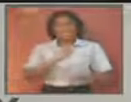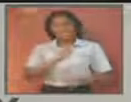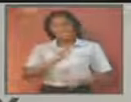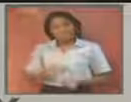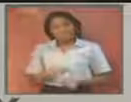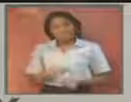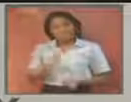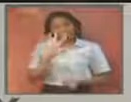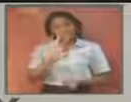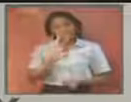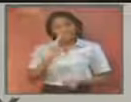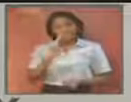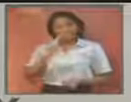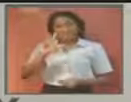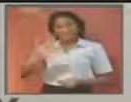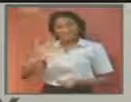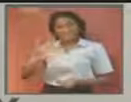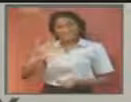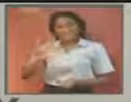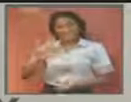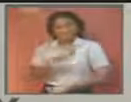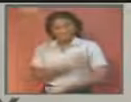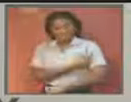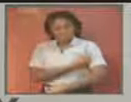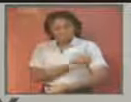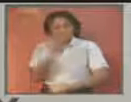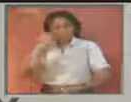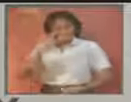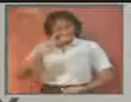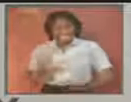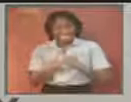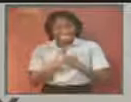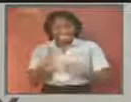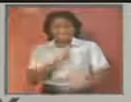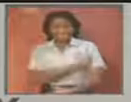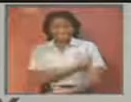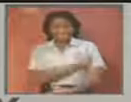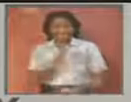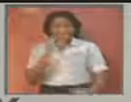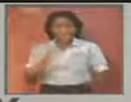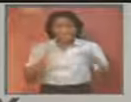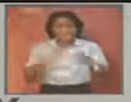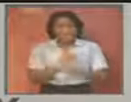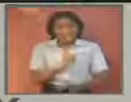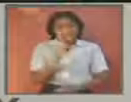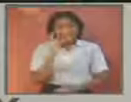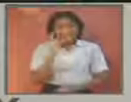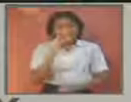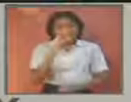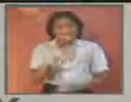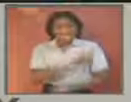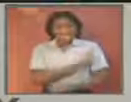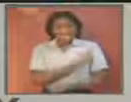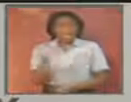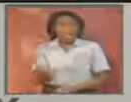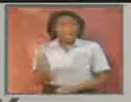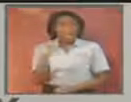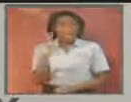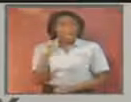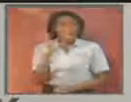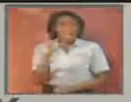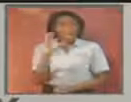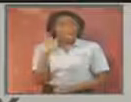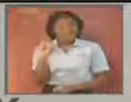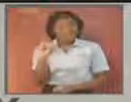second doses there, and those will be for those who got the first dose at Mayaro, District Health